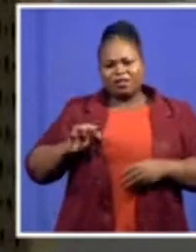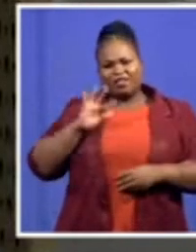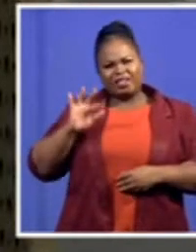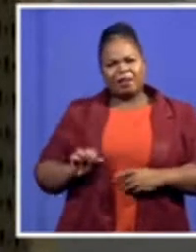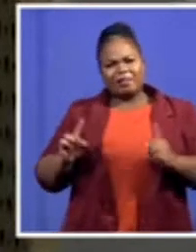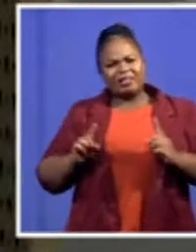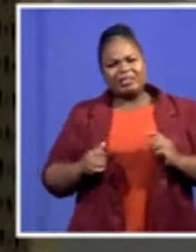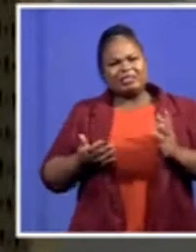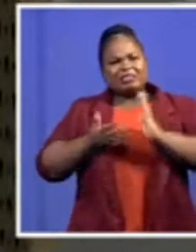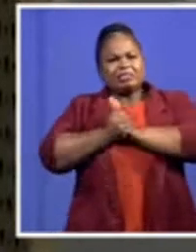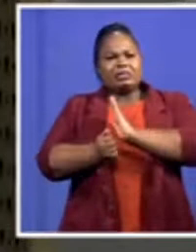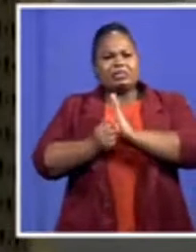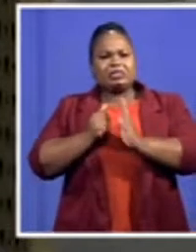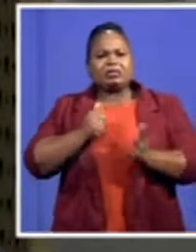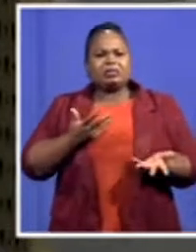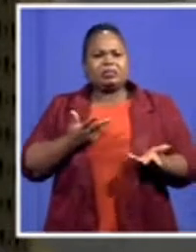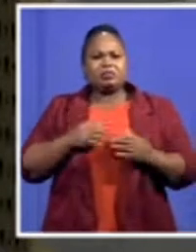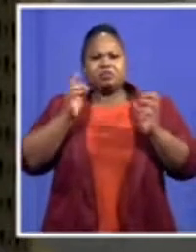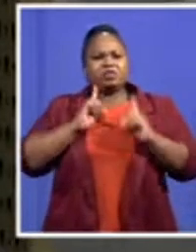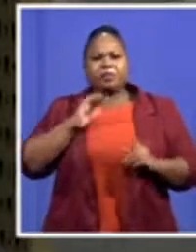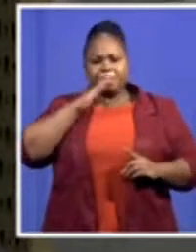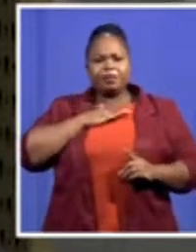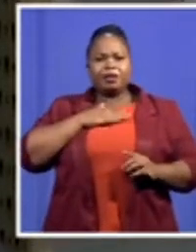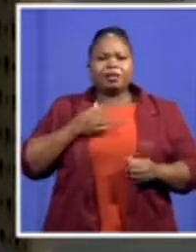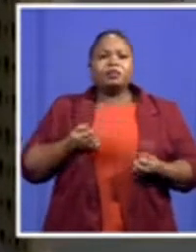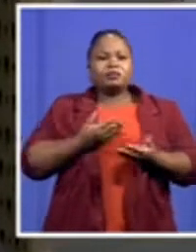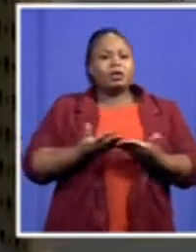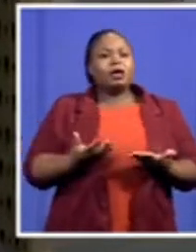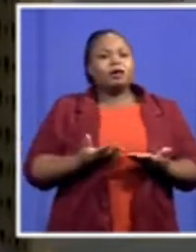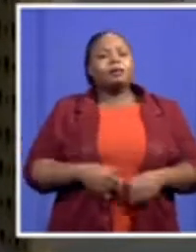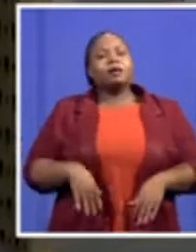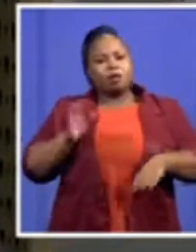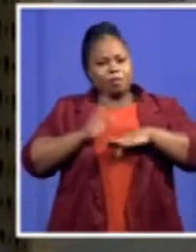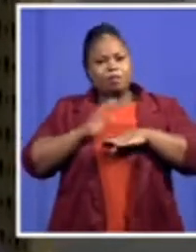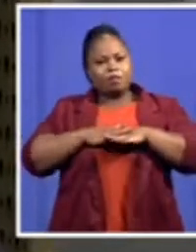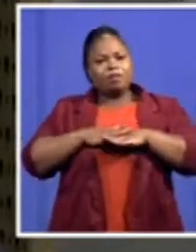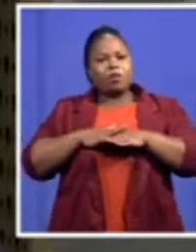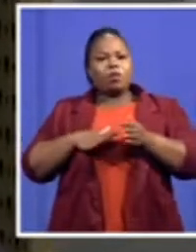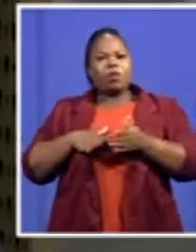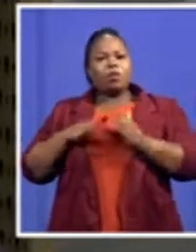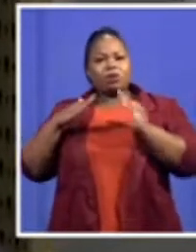principally economic migrants has also put further strain on the housing statistics.